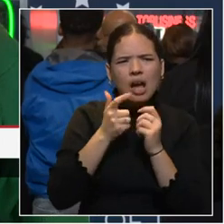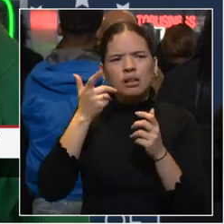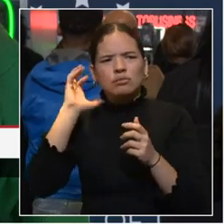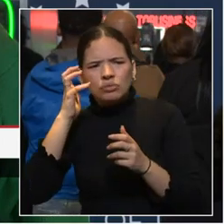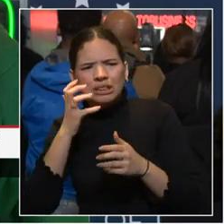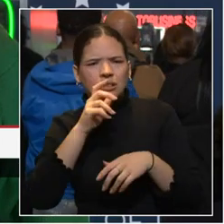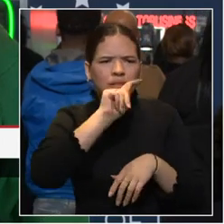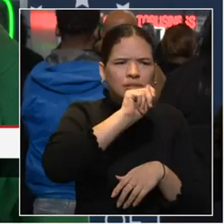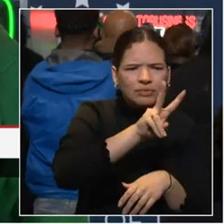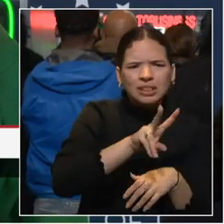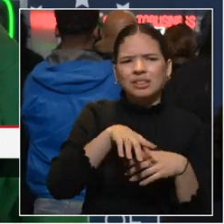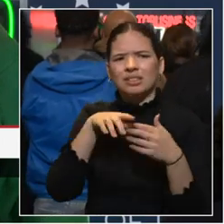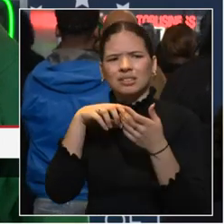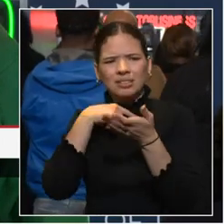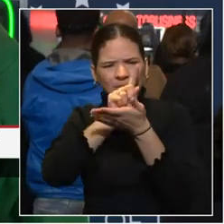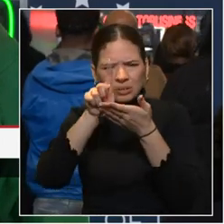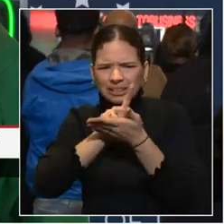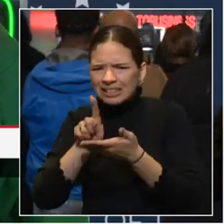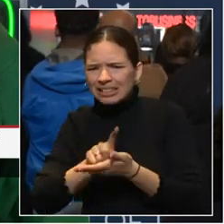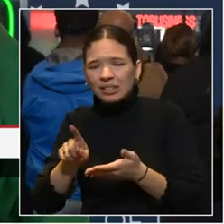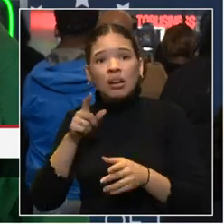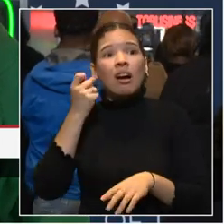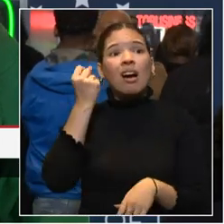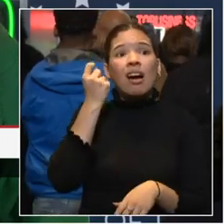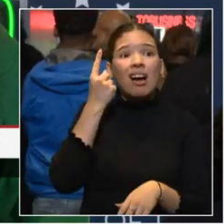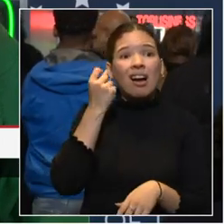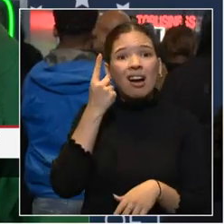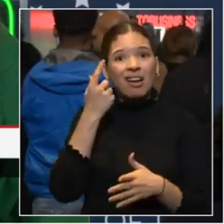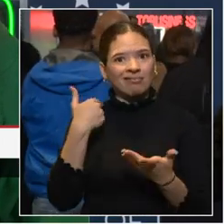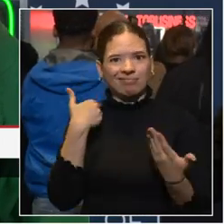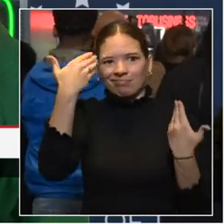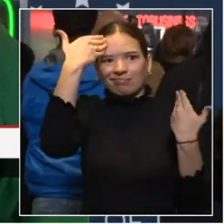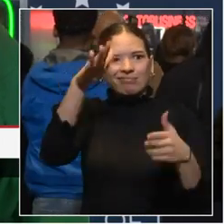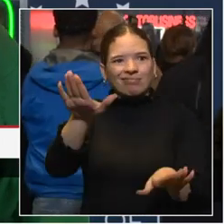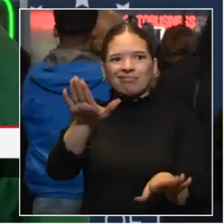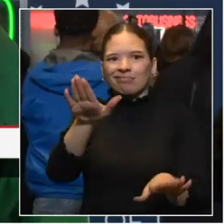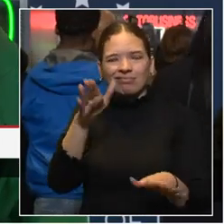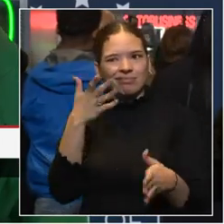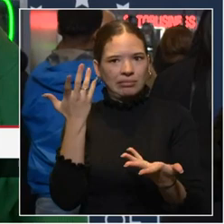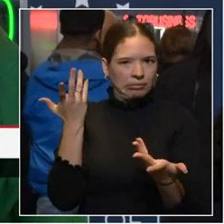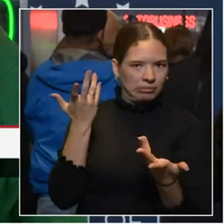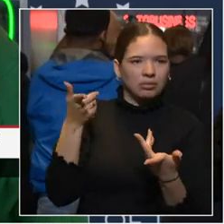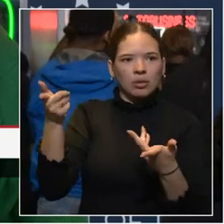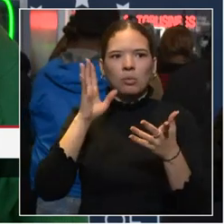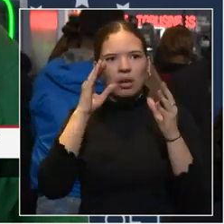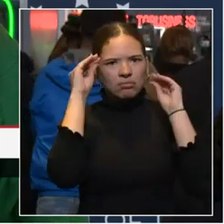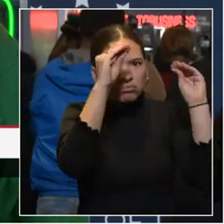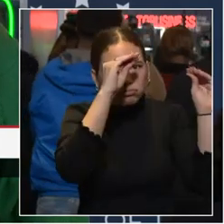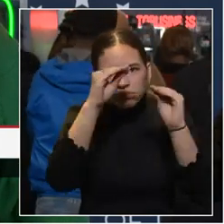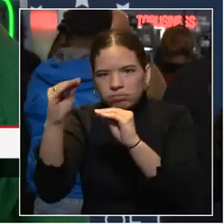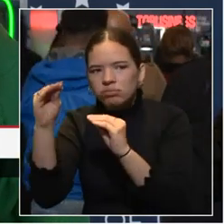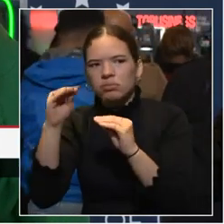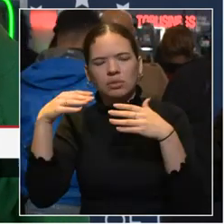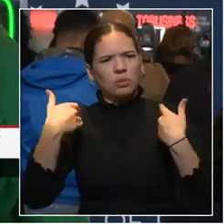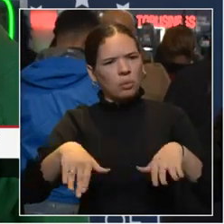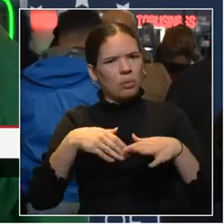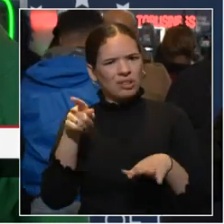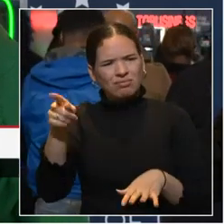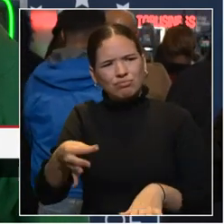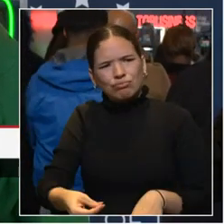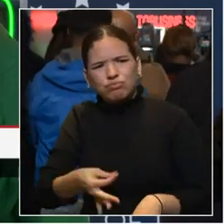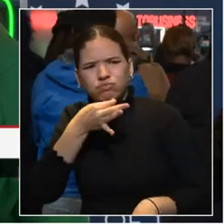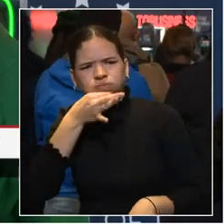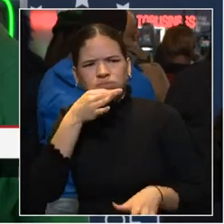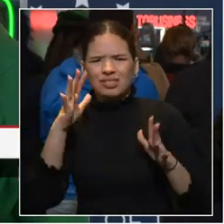knew what radio personality or news anchor may drop in to teach a class. I'm told that they were treated to master classes in radio